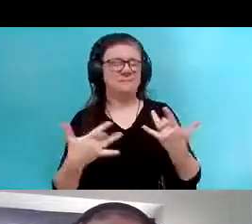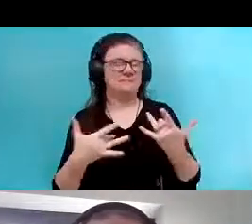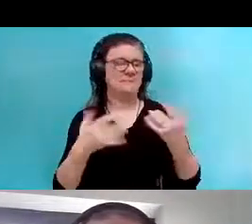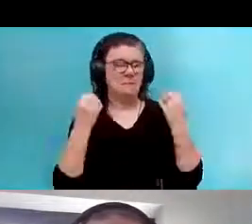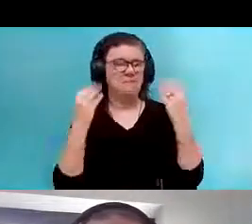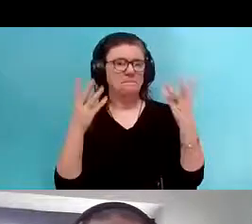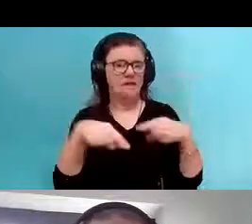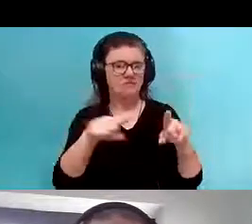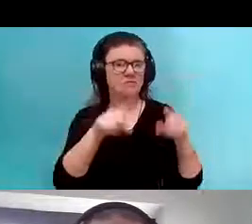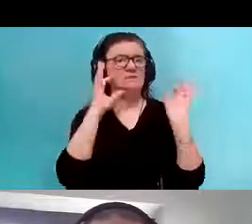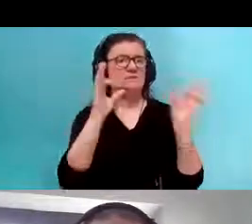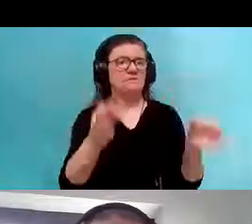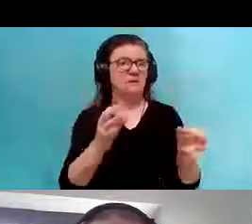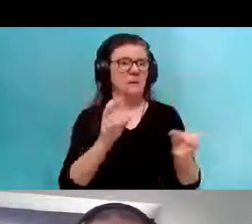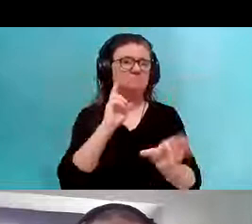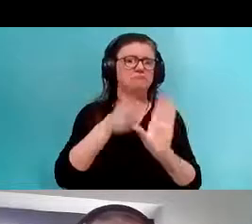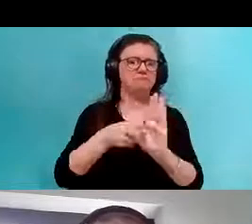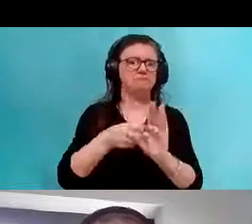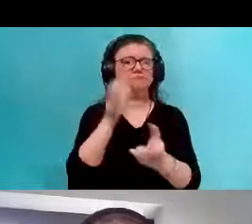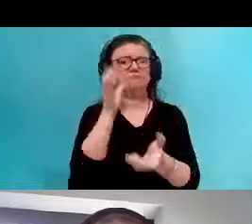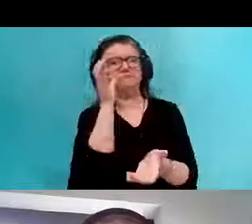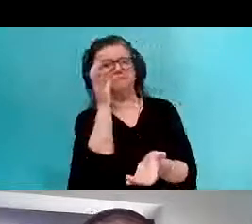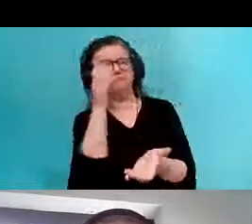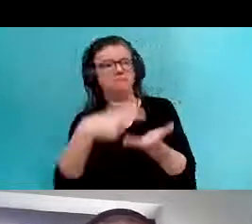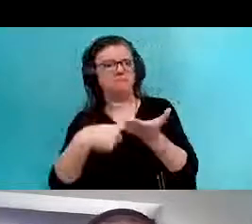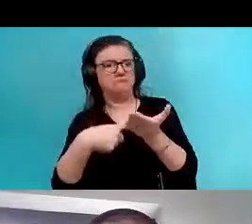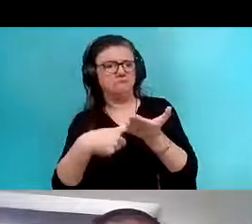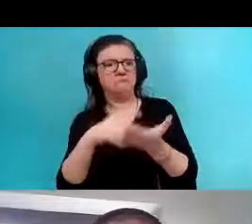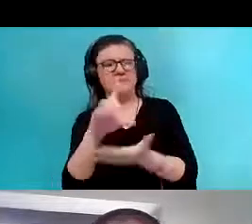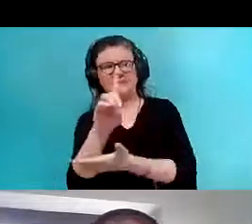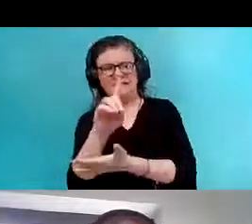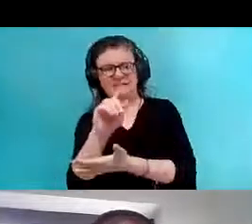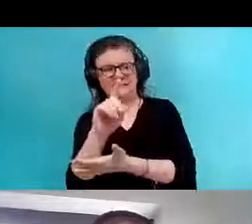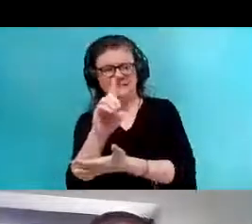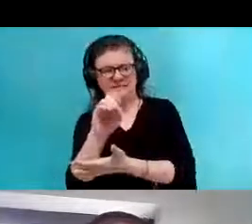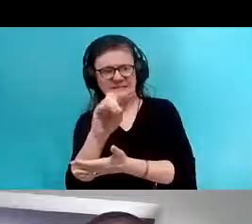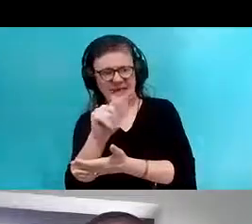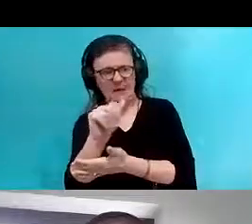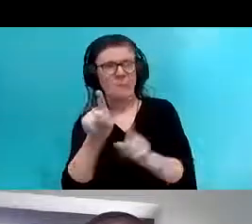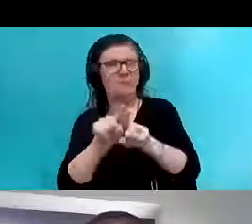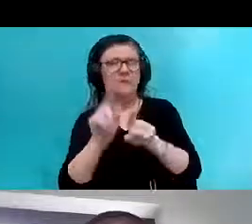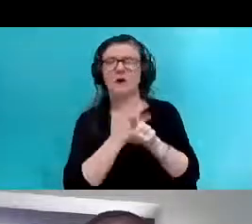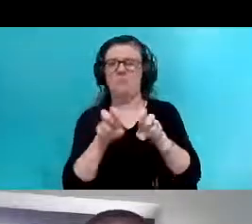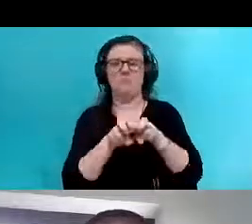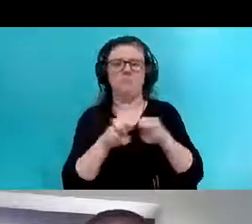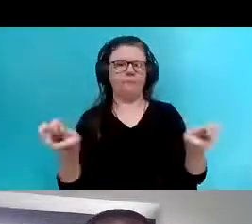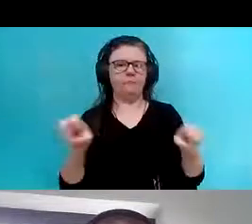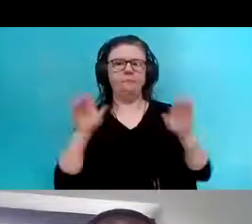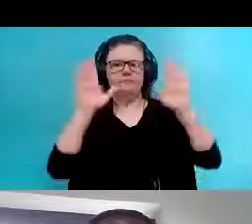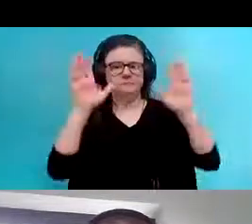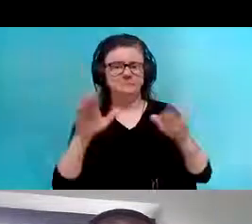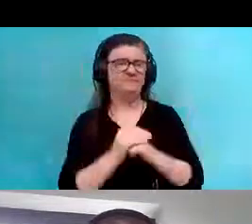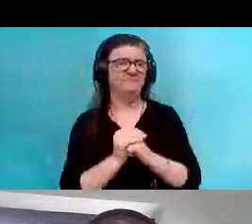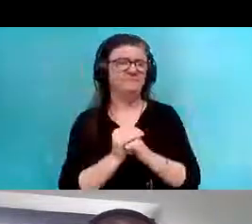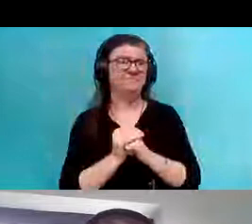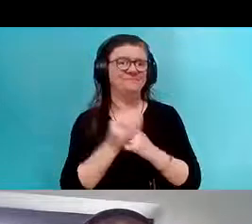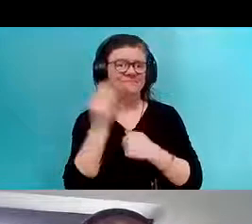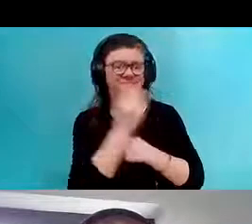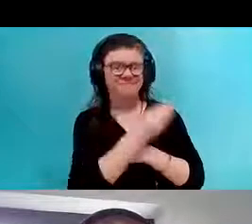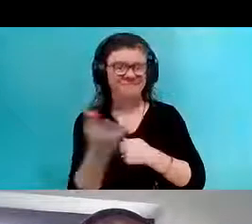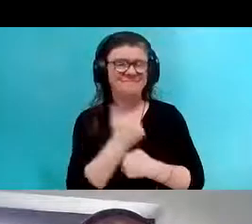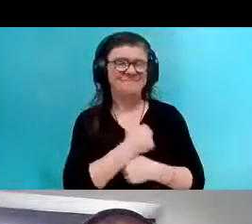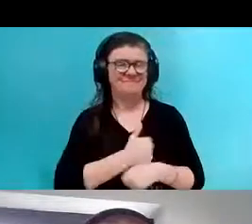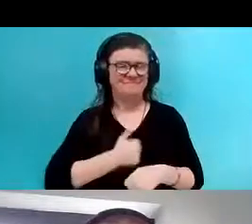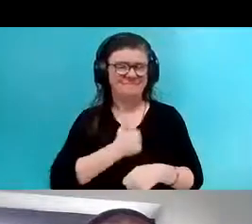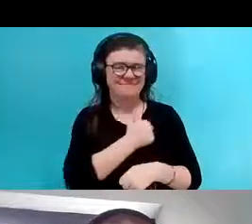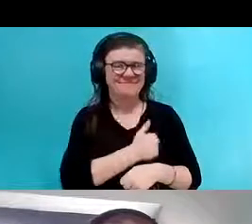you have tuned in to talk about inclusive data and to hear from our excellent panel. Apologies at the start, as this panel stage